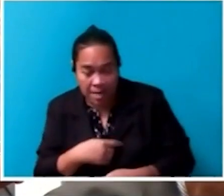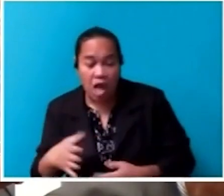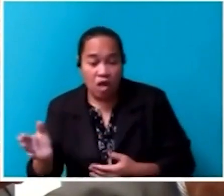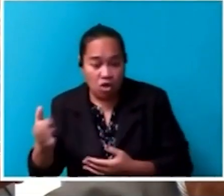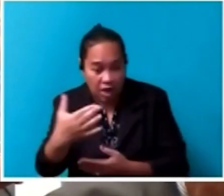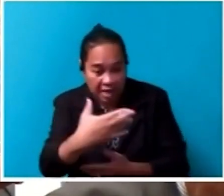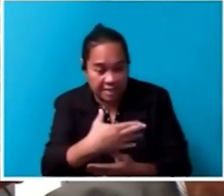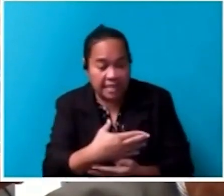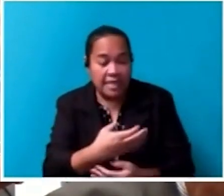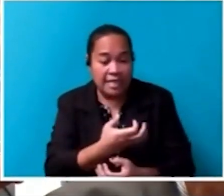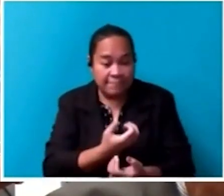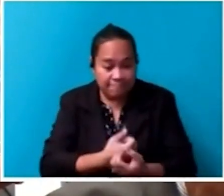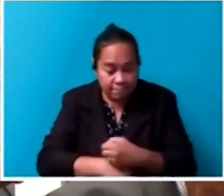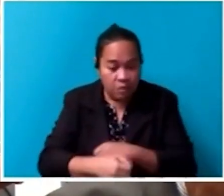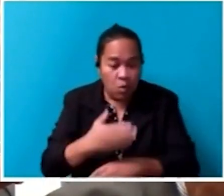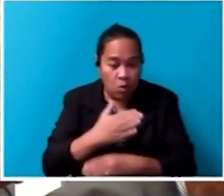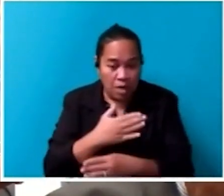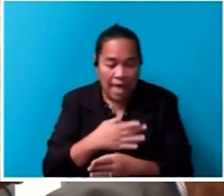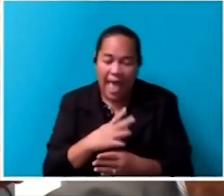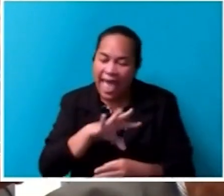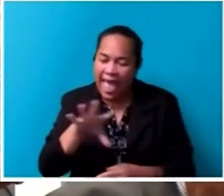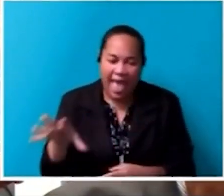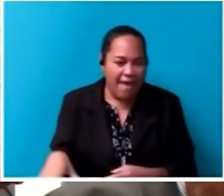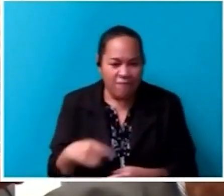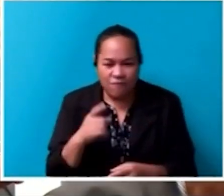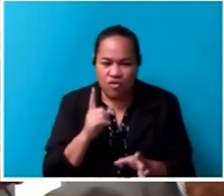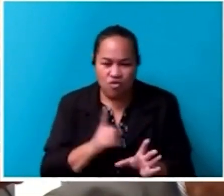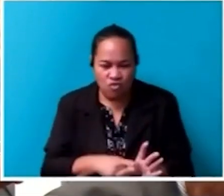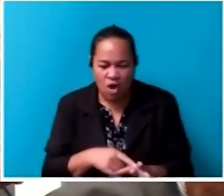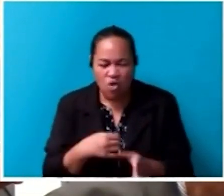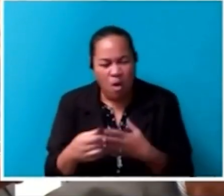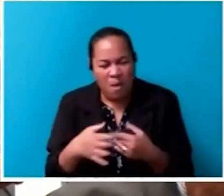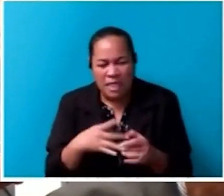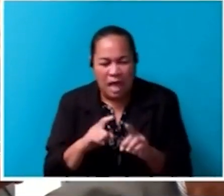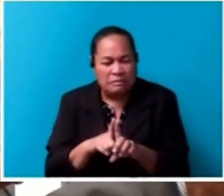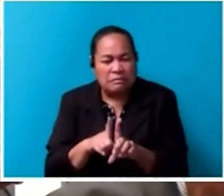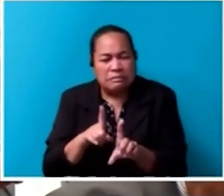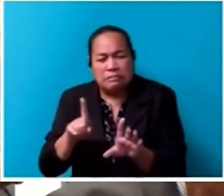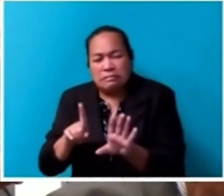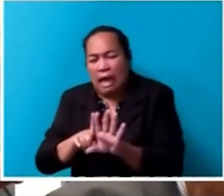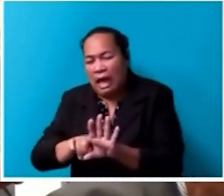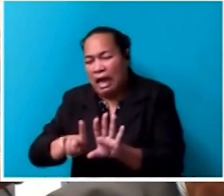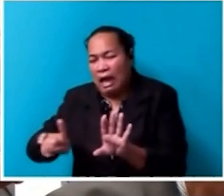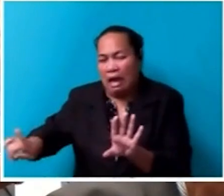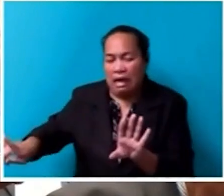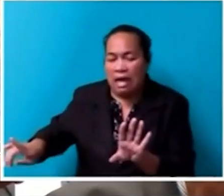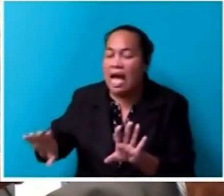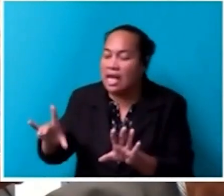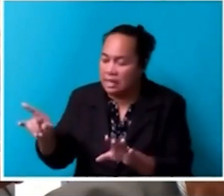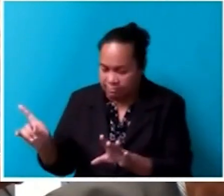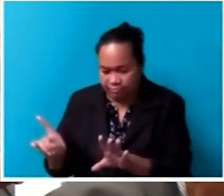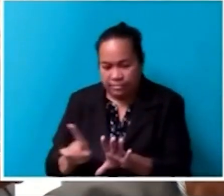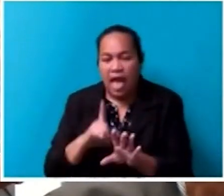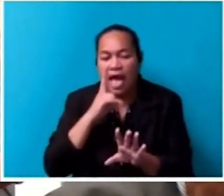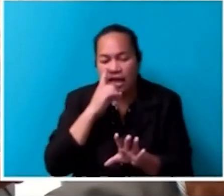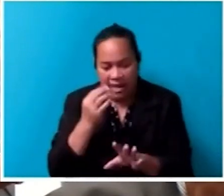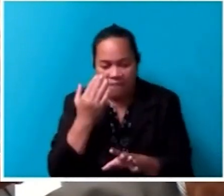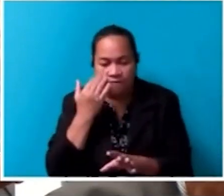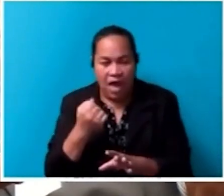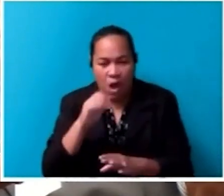youth, no matter how marginalized, can find hope, dignity, and